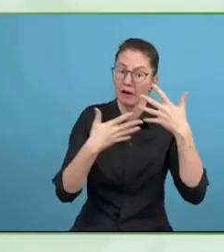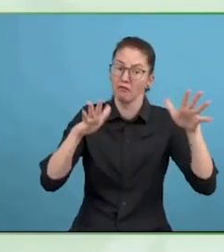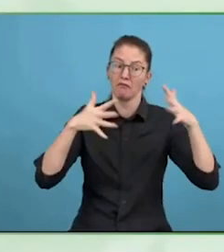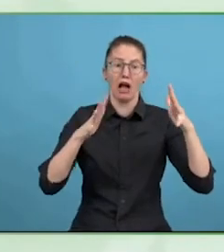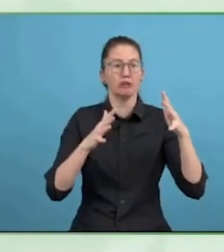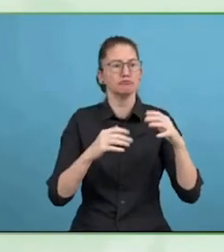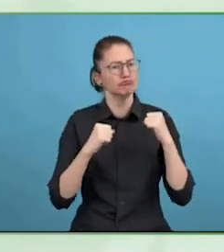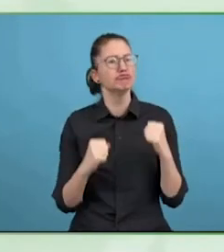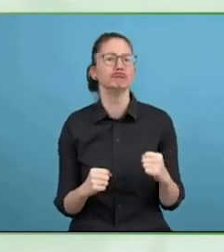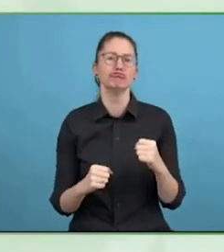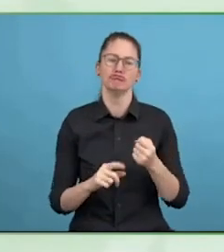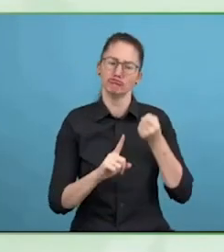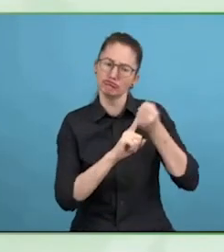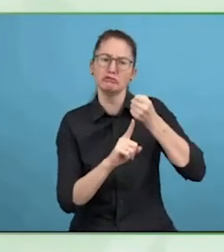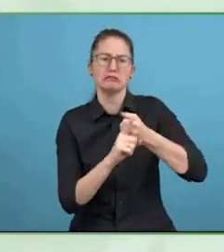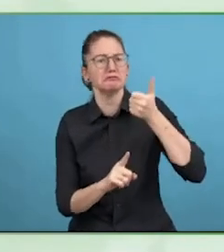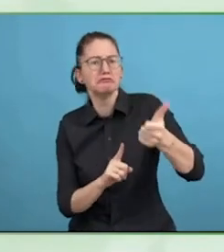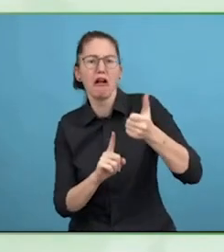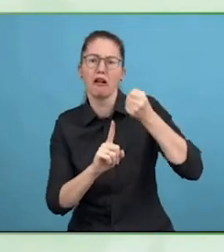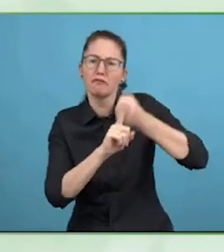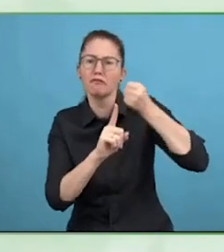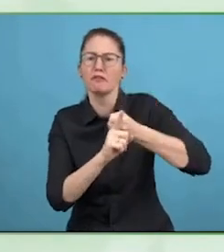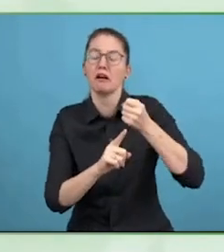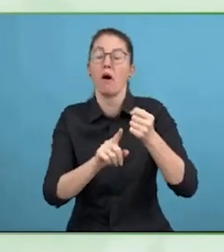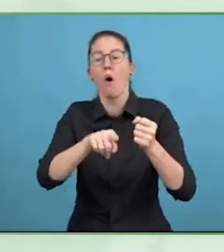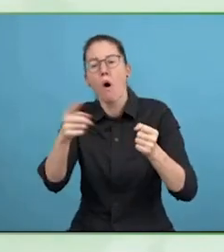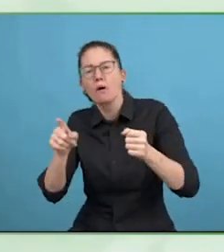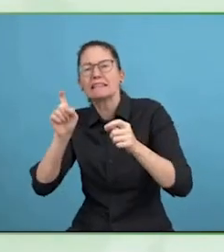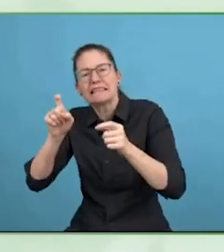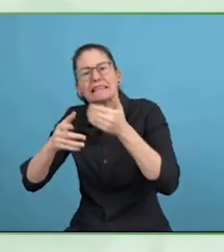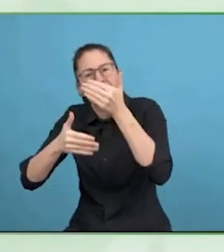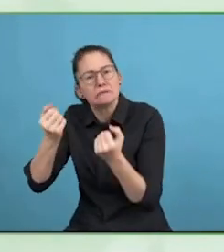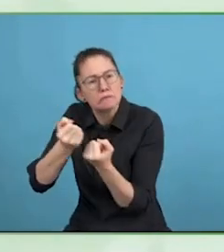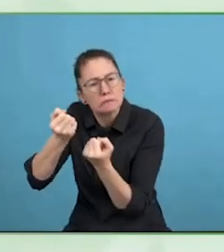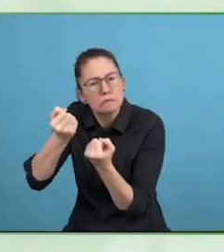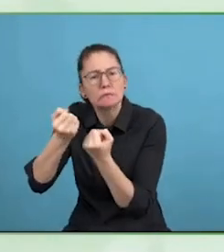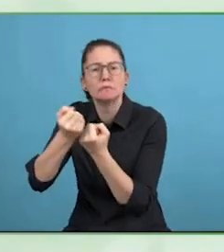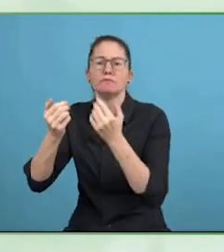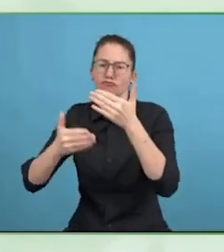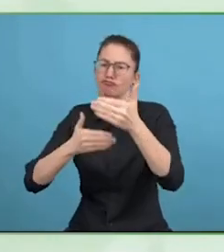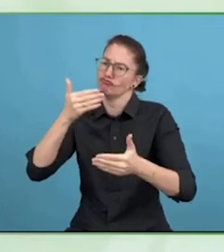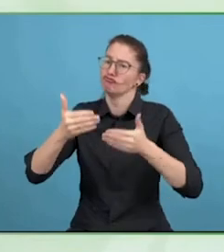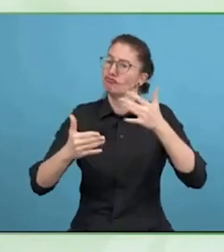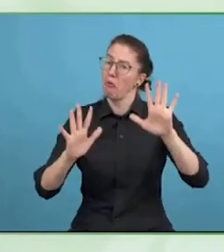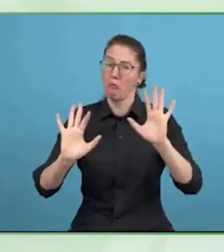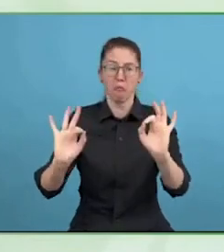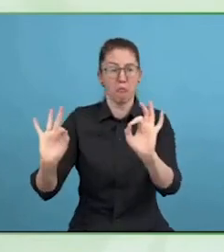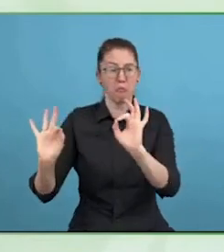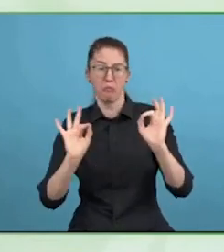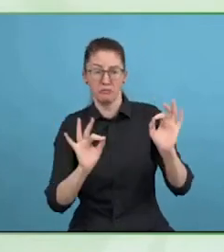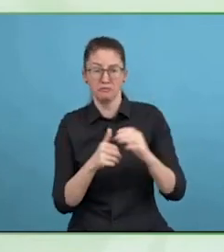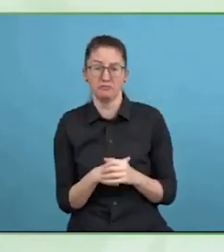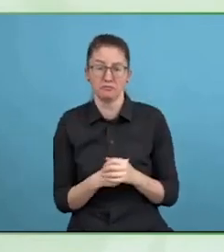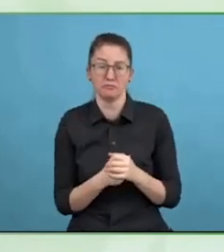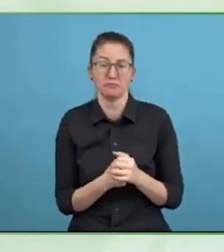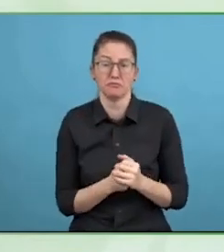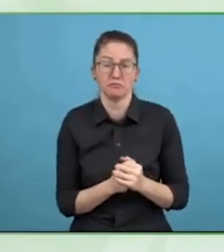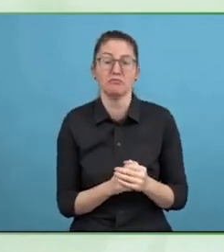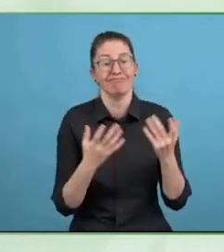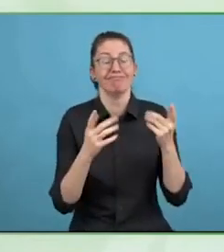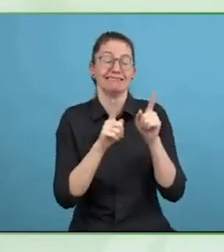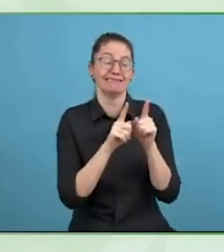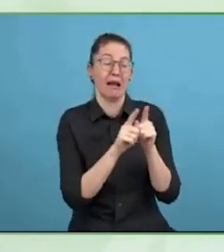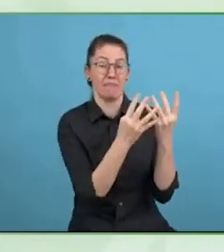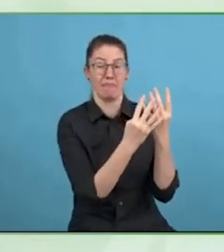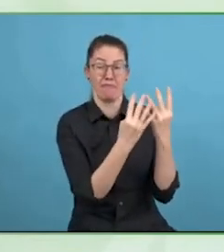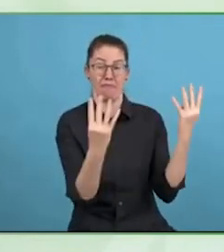works? Yes, so there may be people who don't know why it's important to have